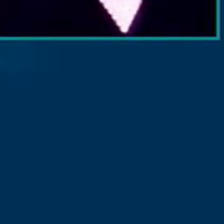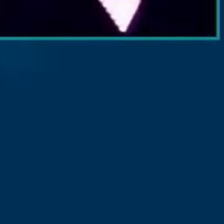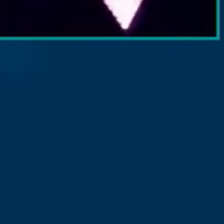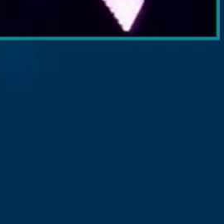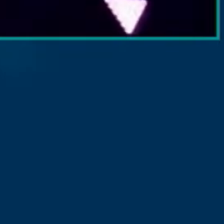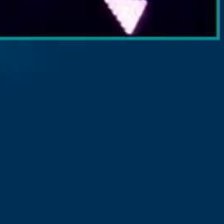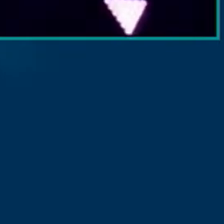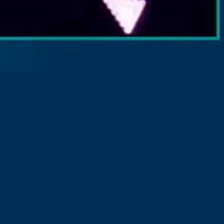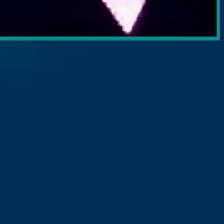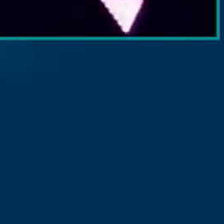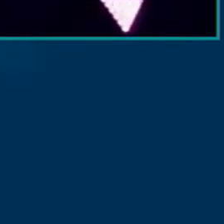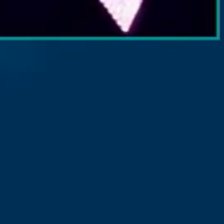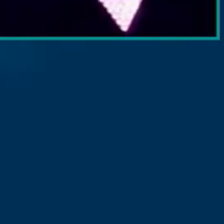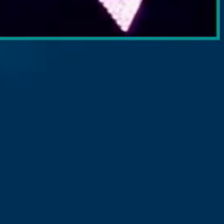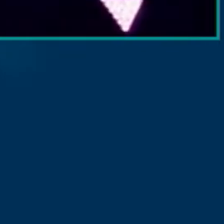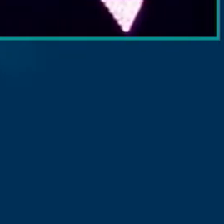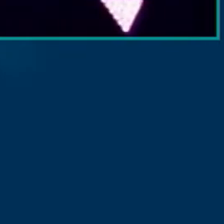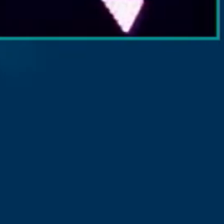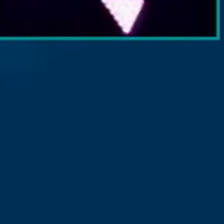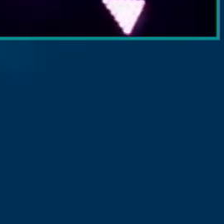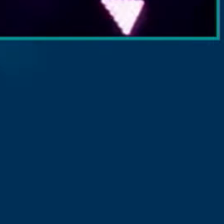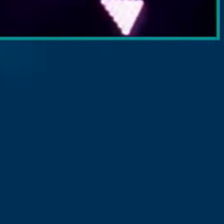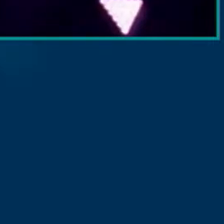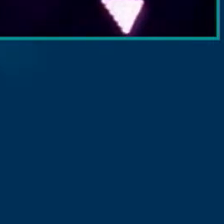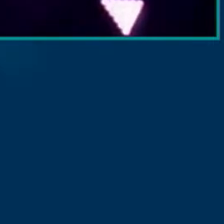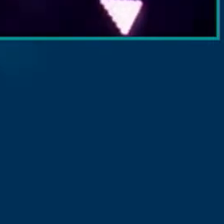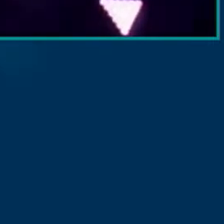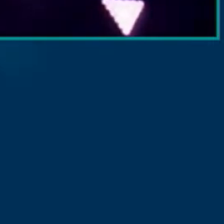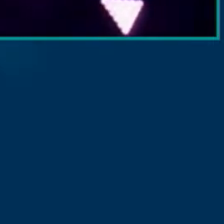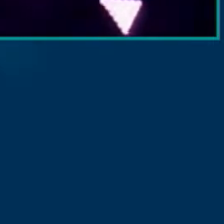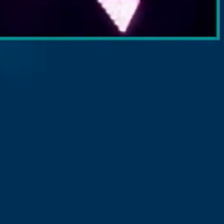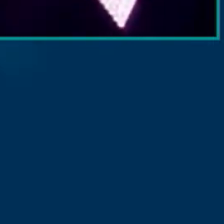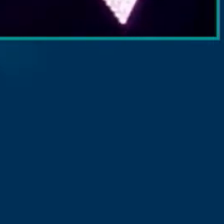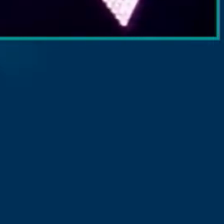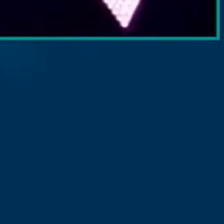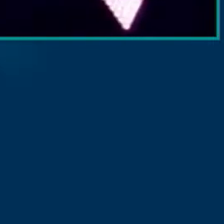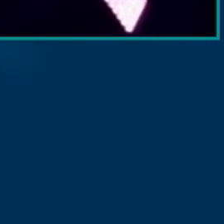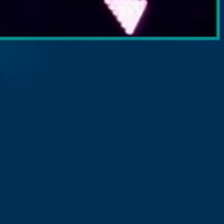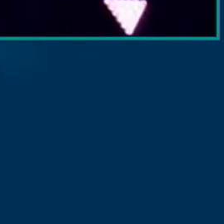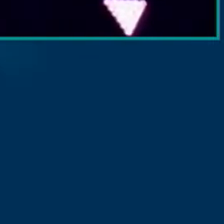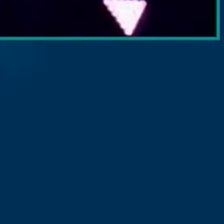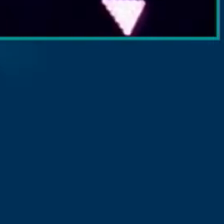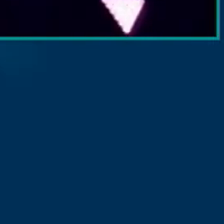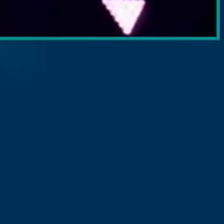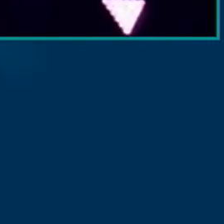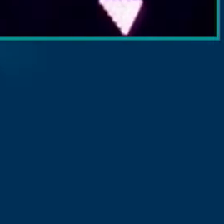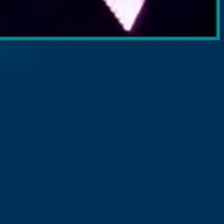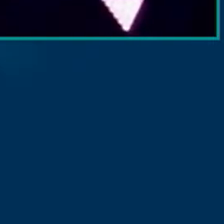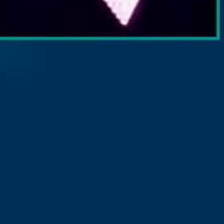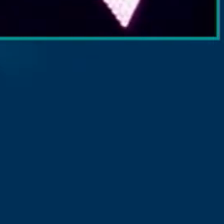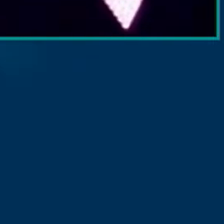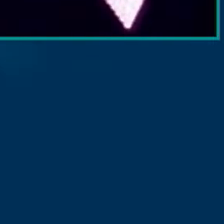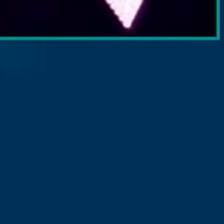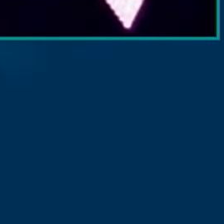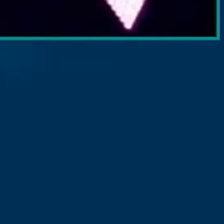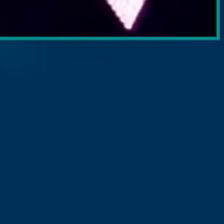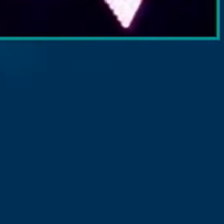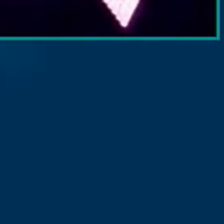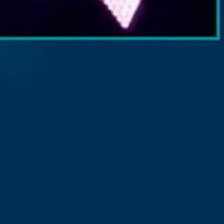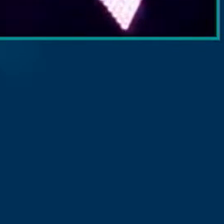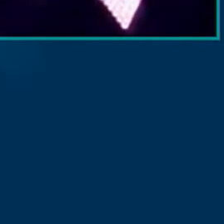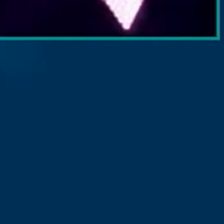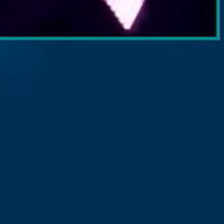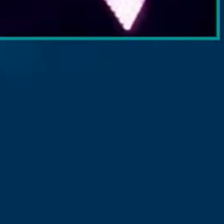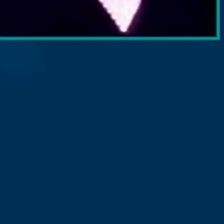their own responsible management or, for instance, state-owned companies. They should